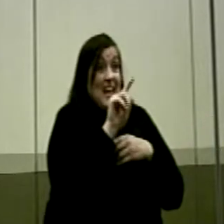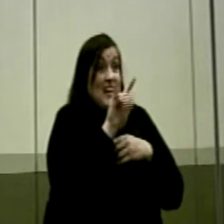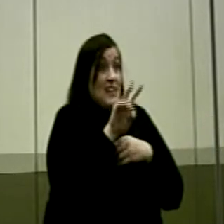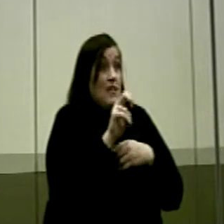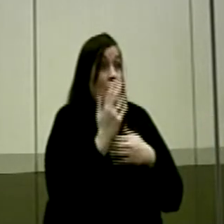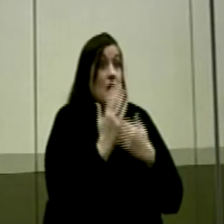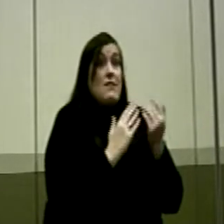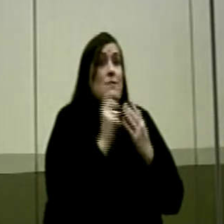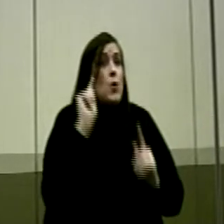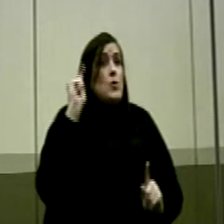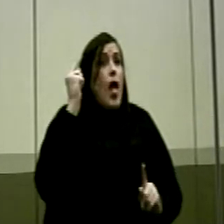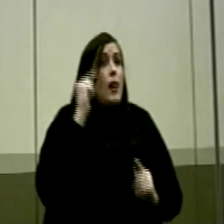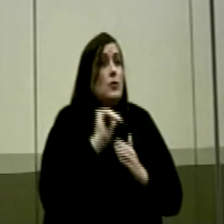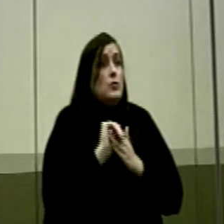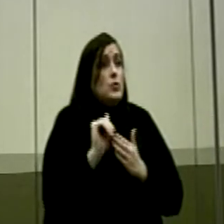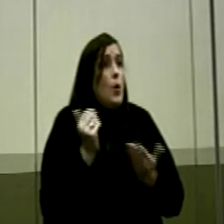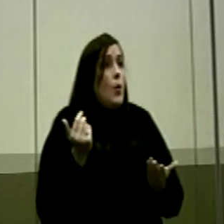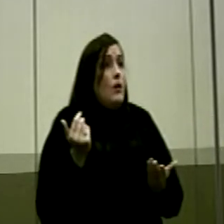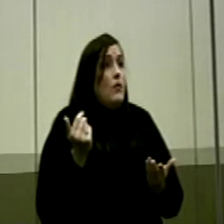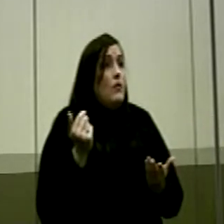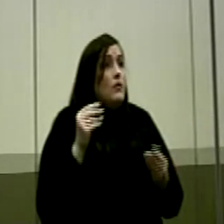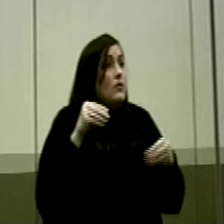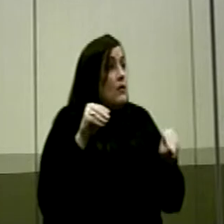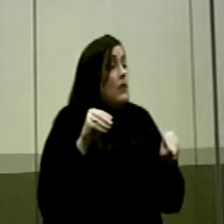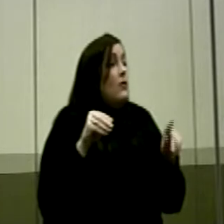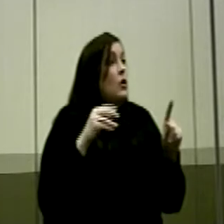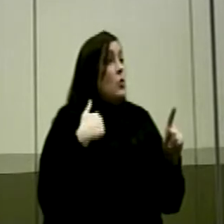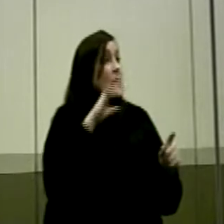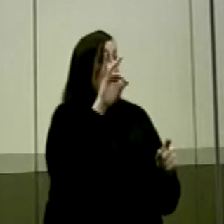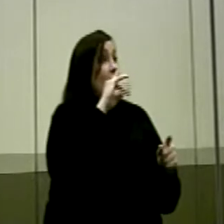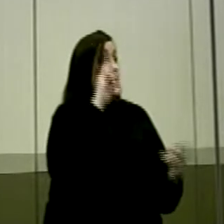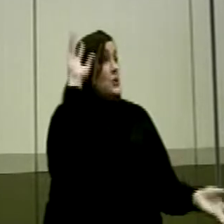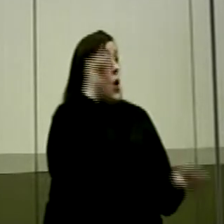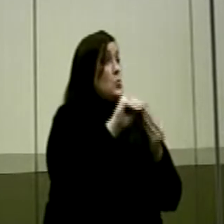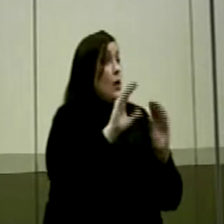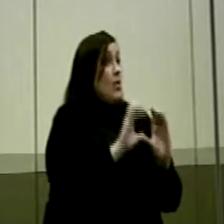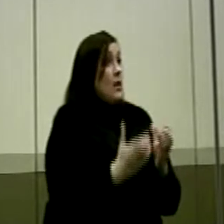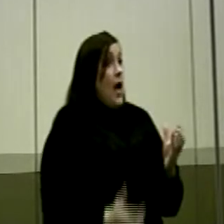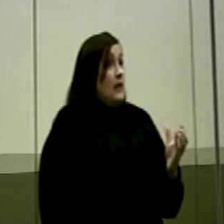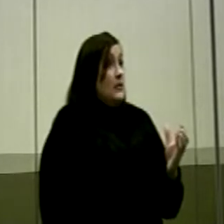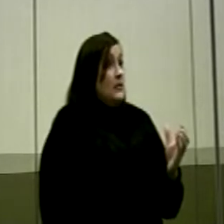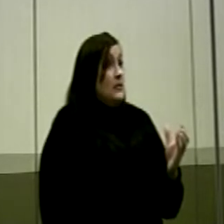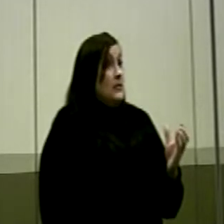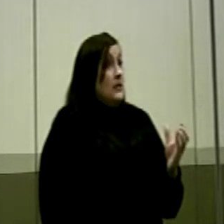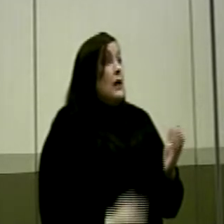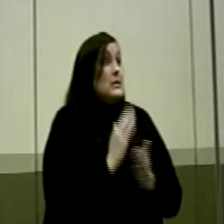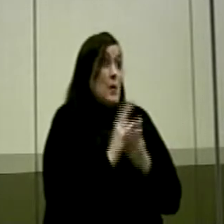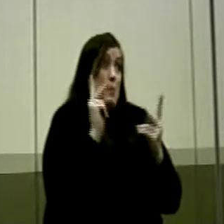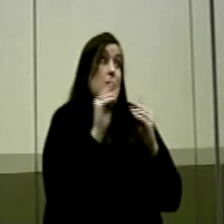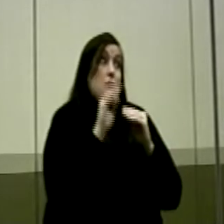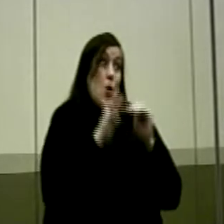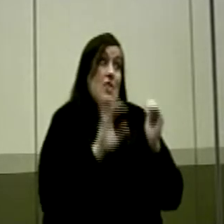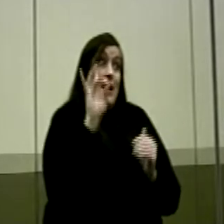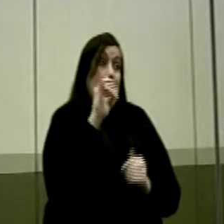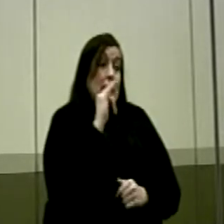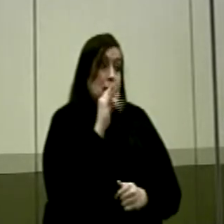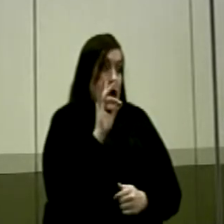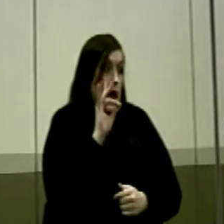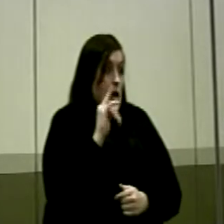the dollar store, you had 8 kids in your class, and some of people have more than that, and you have 8 kids in your